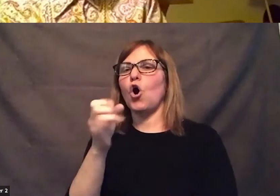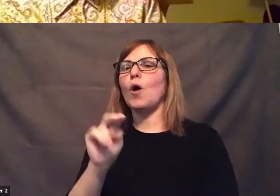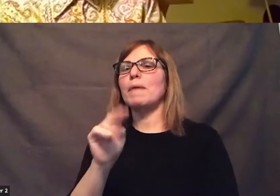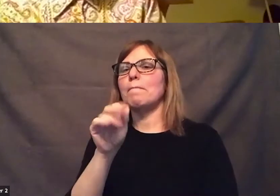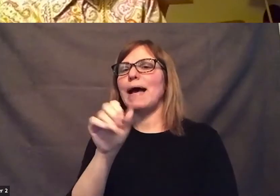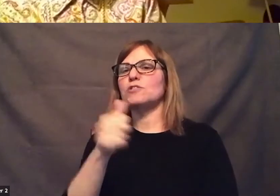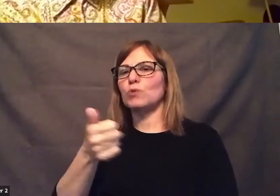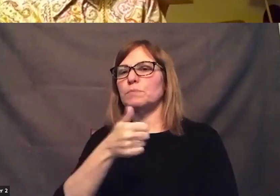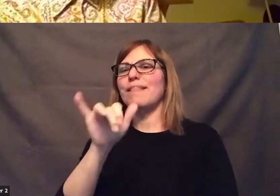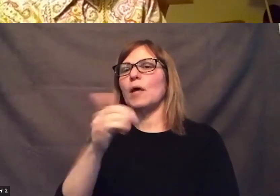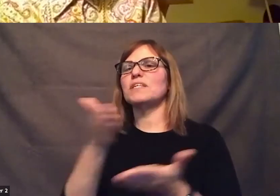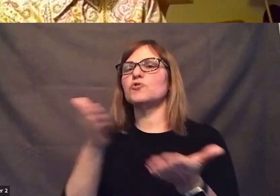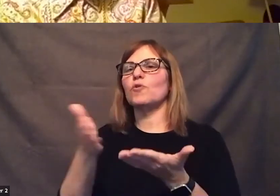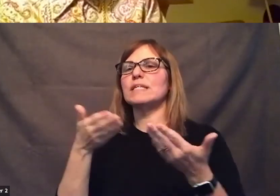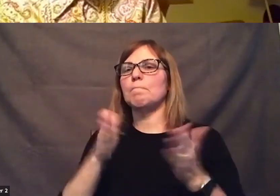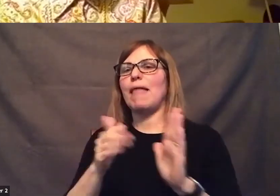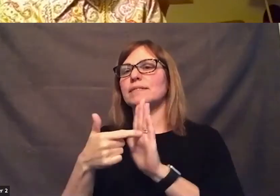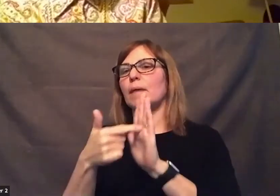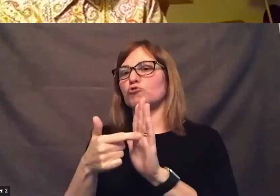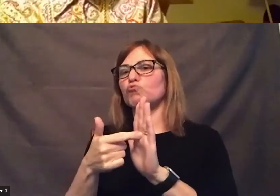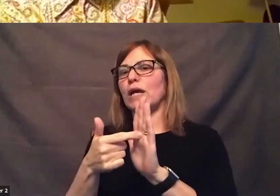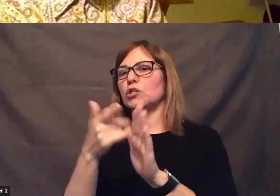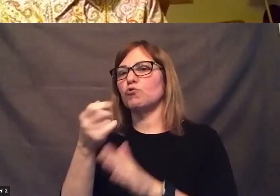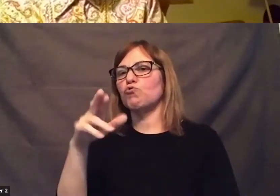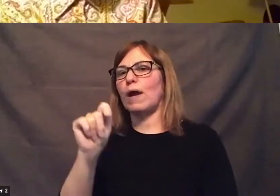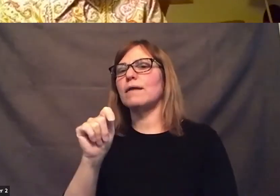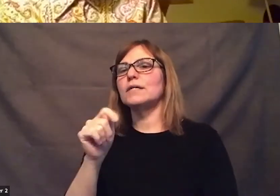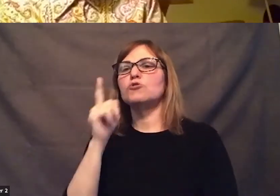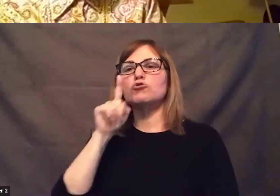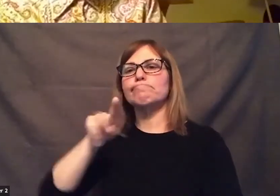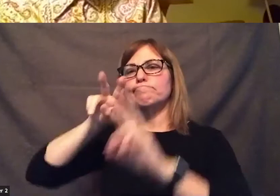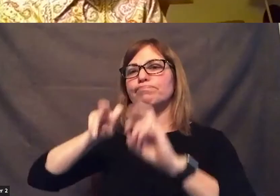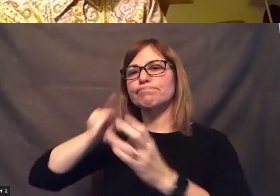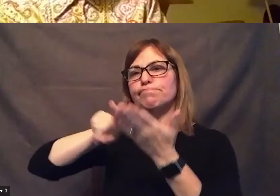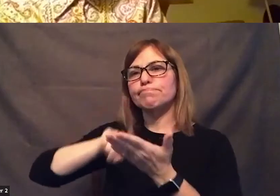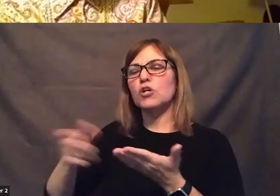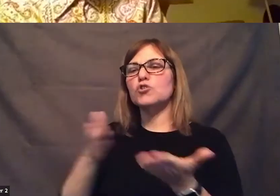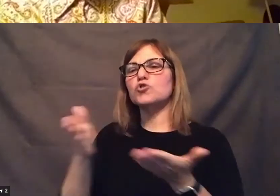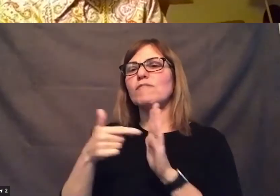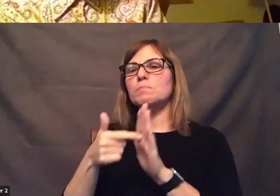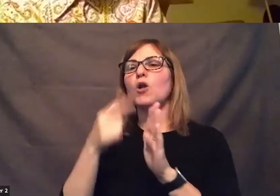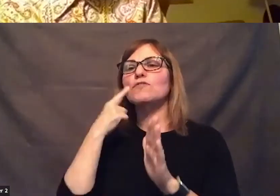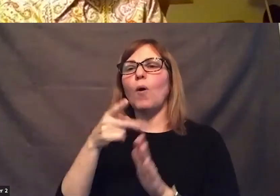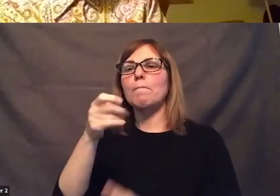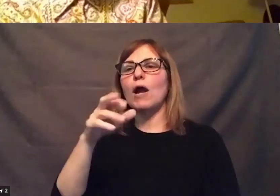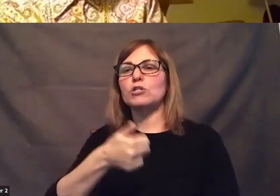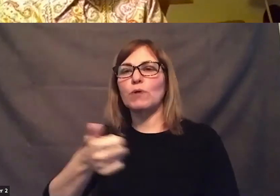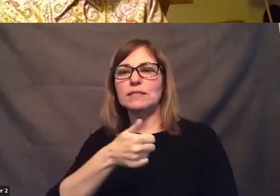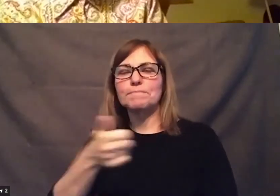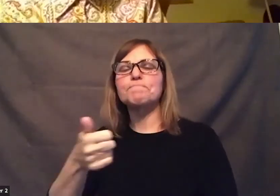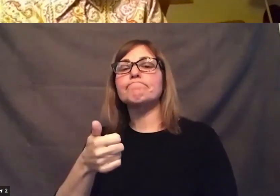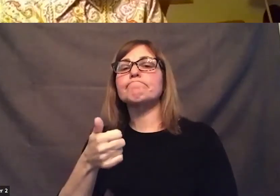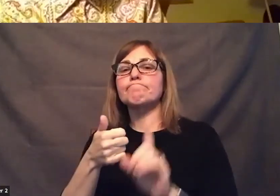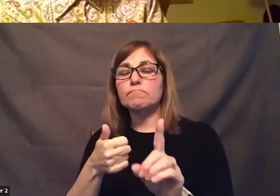Service and Methods Demonstration Grant, to examine service models for paratransit. In addition to looking